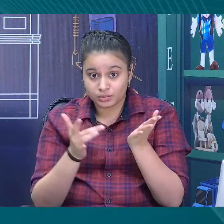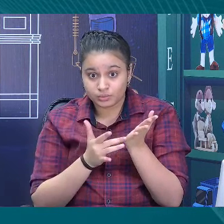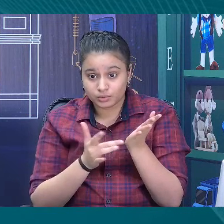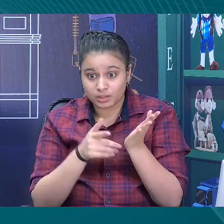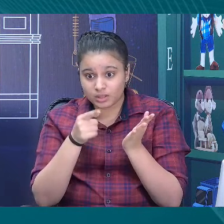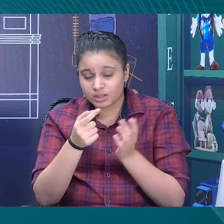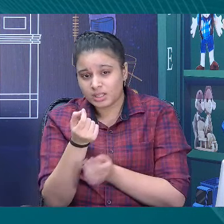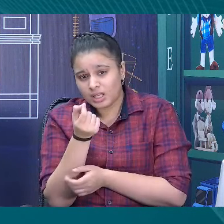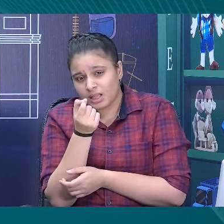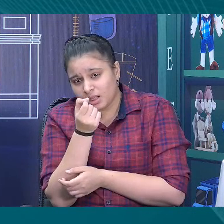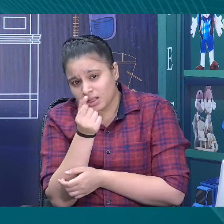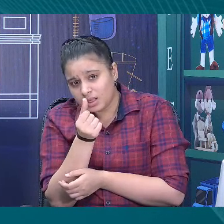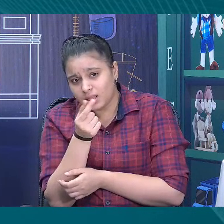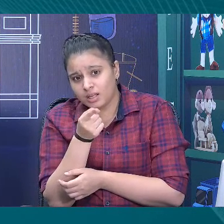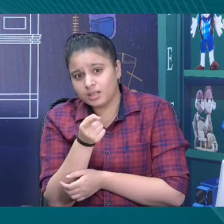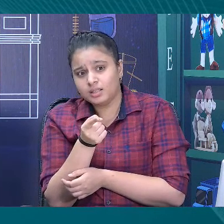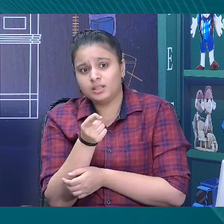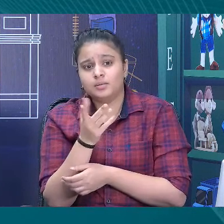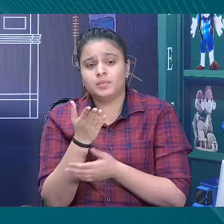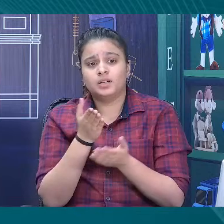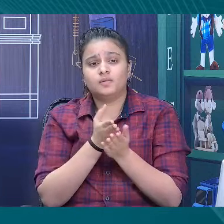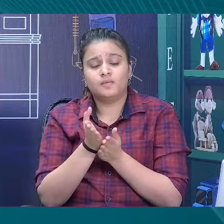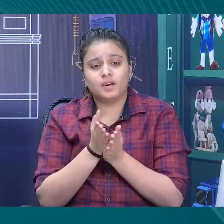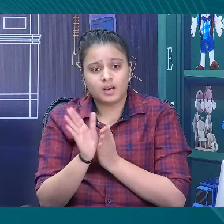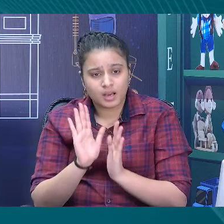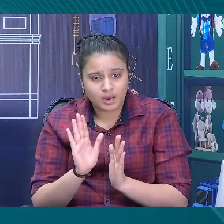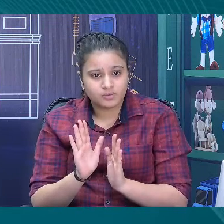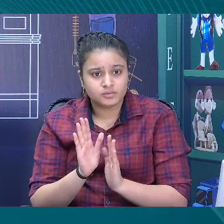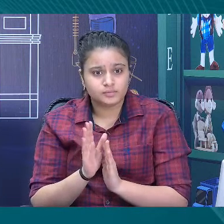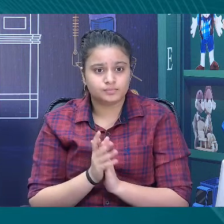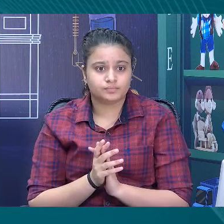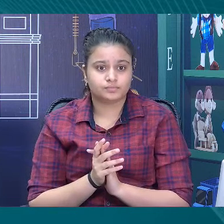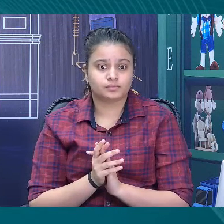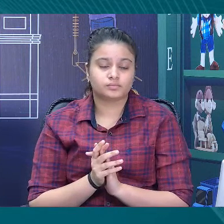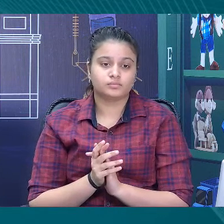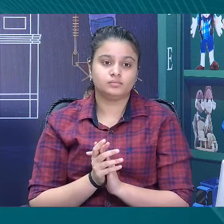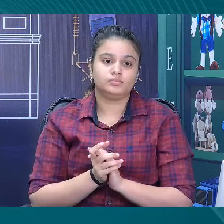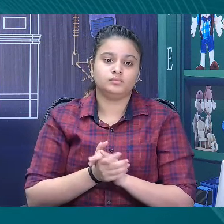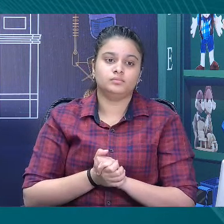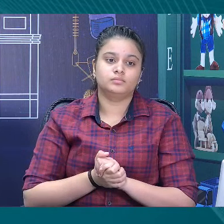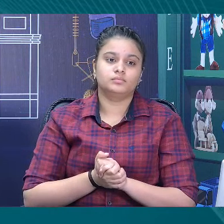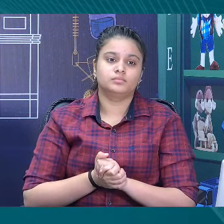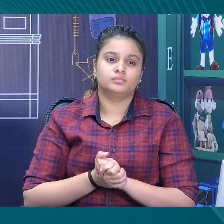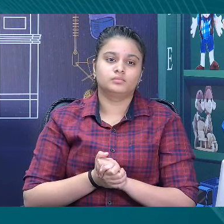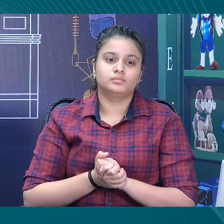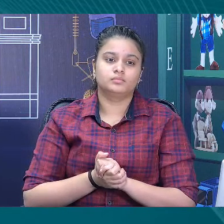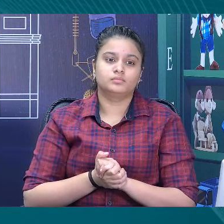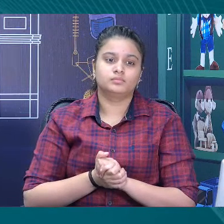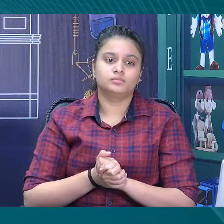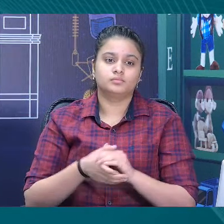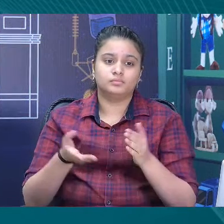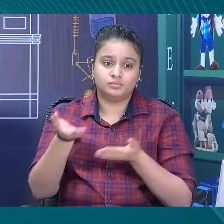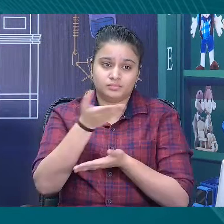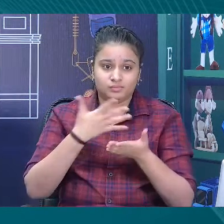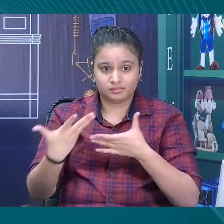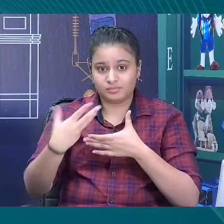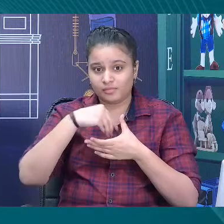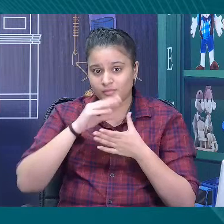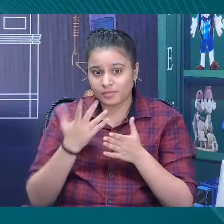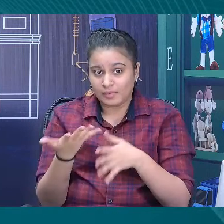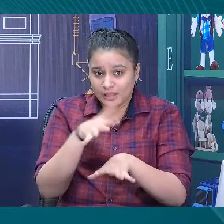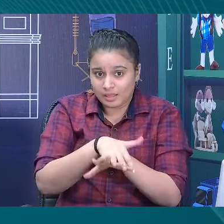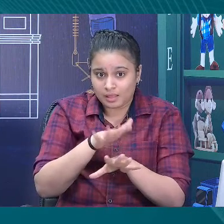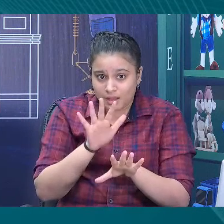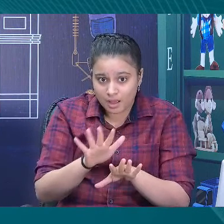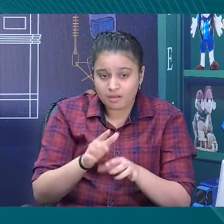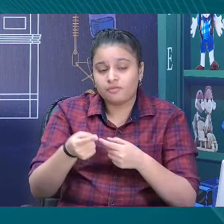little bit of a gray area, and right now we are yet to kind of, implement it and know the effects,